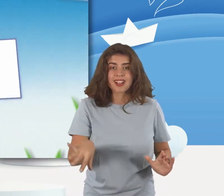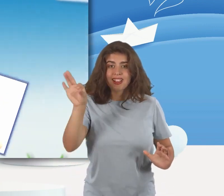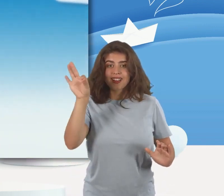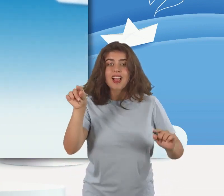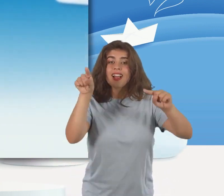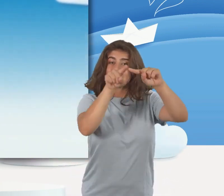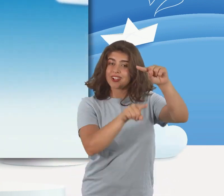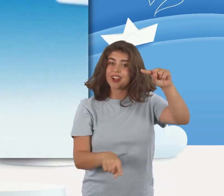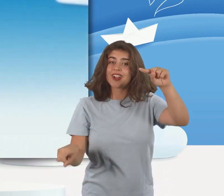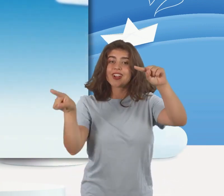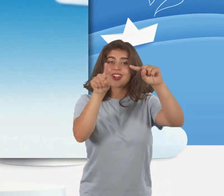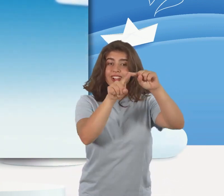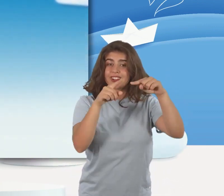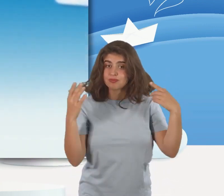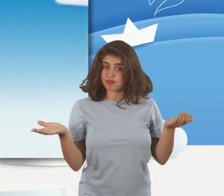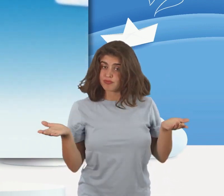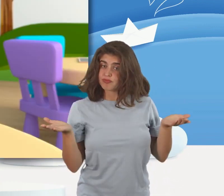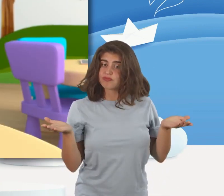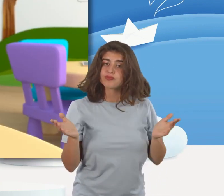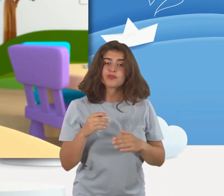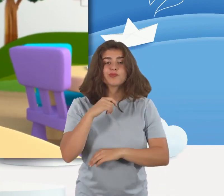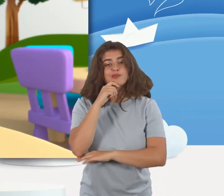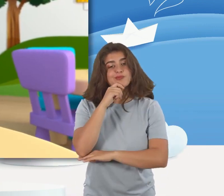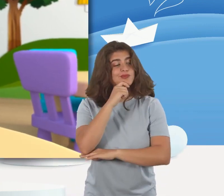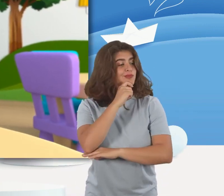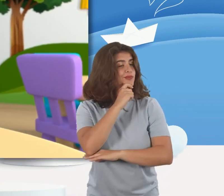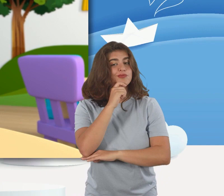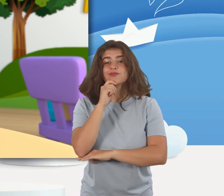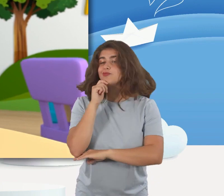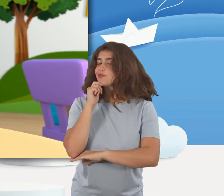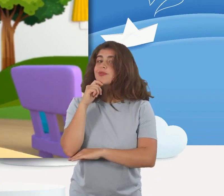seen a circle?